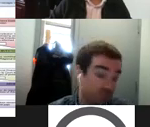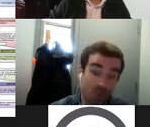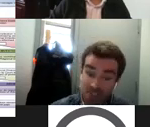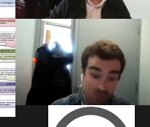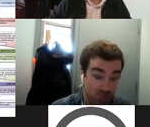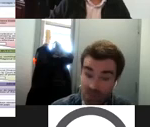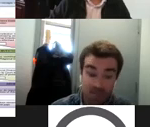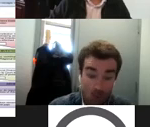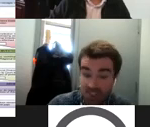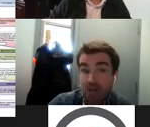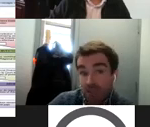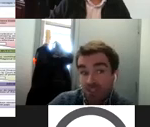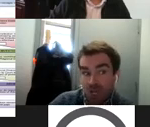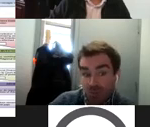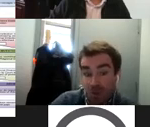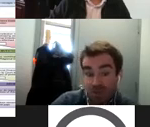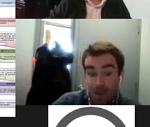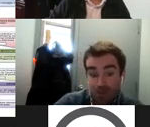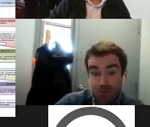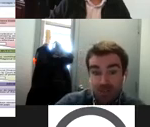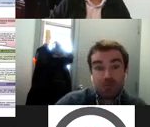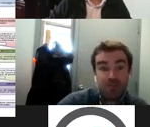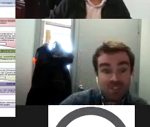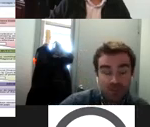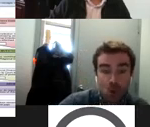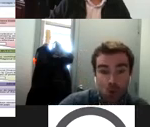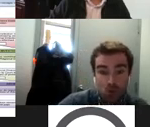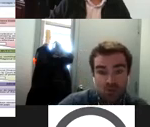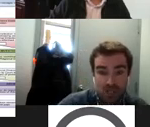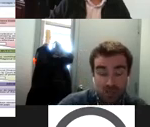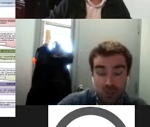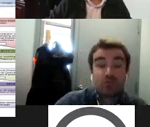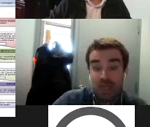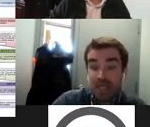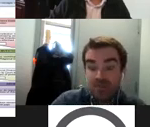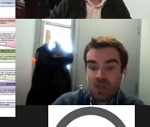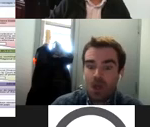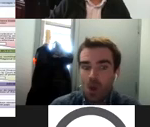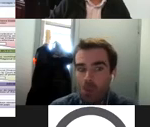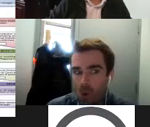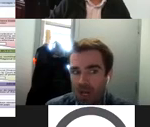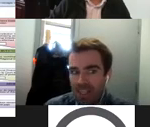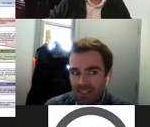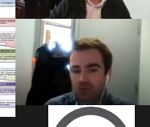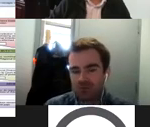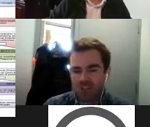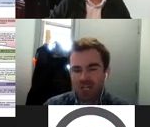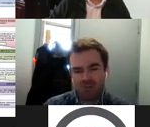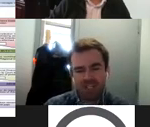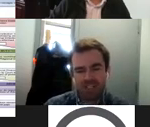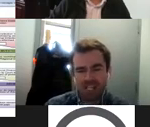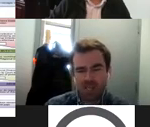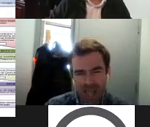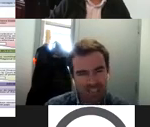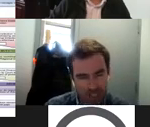this review process, folks, is really important. It's not only does it kind of provide the opportunity to revisit those service plans, but I think it's also designed